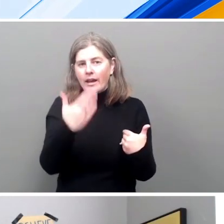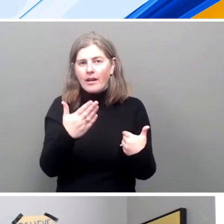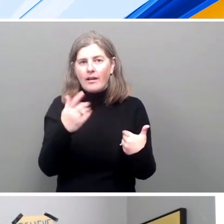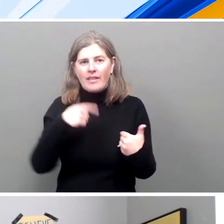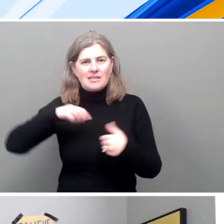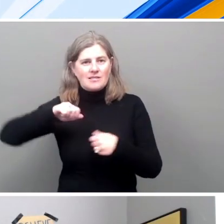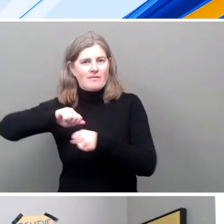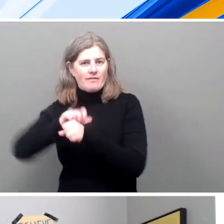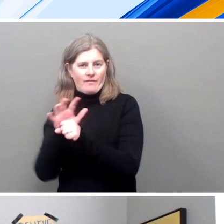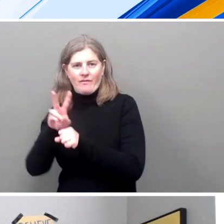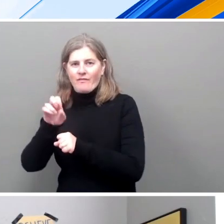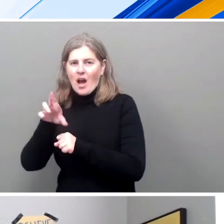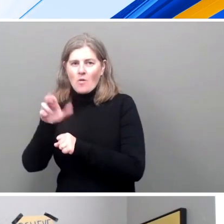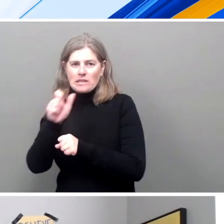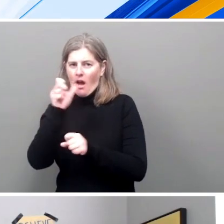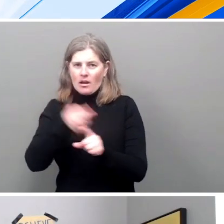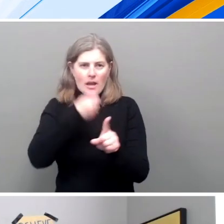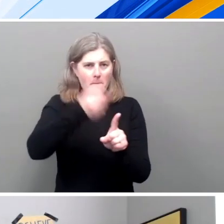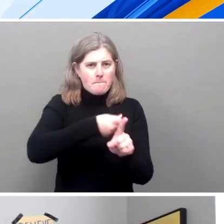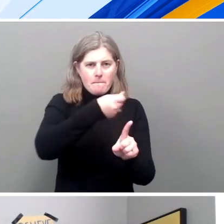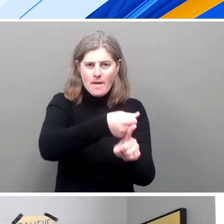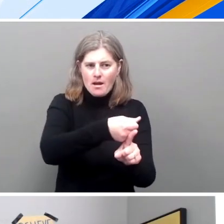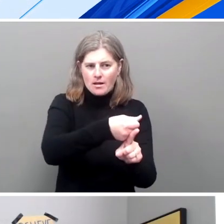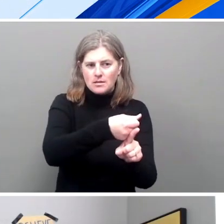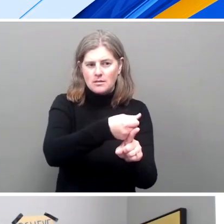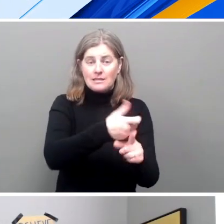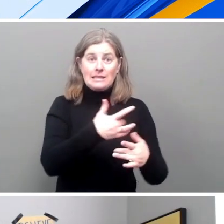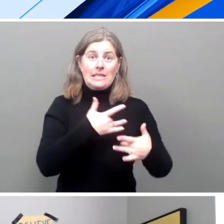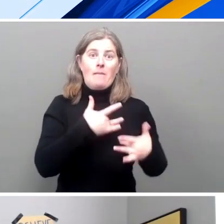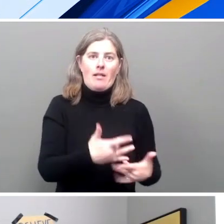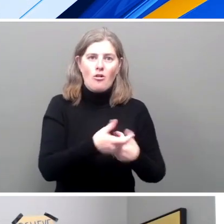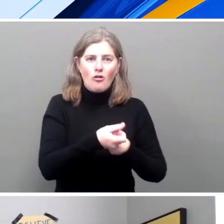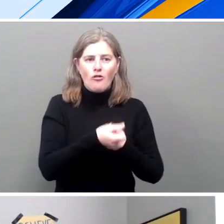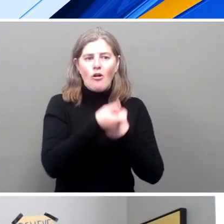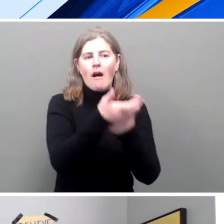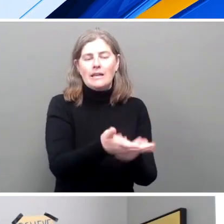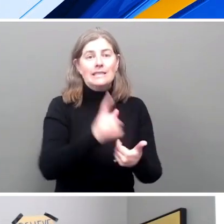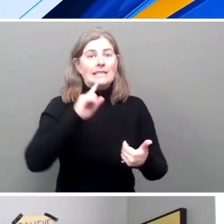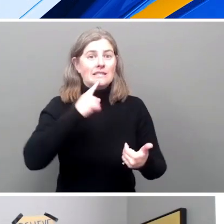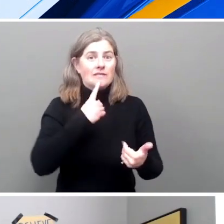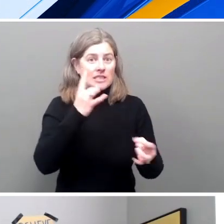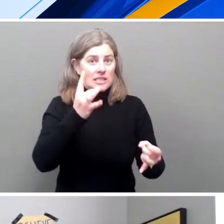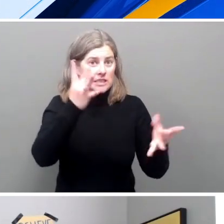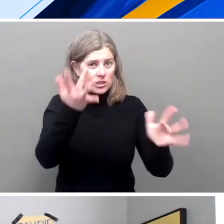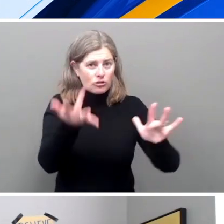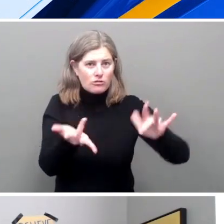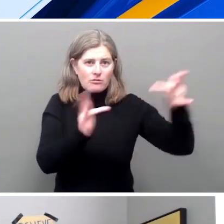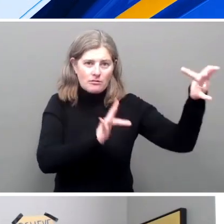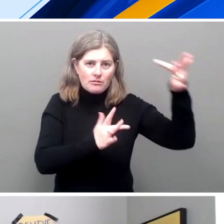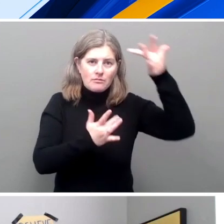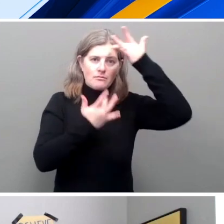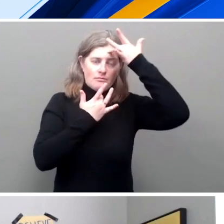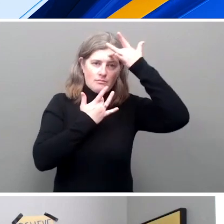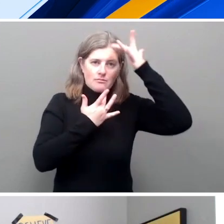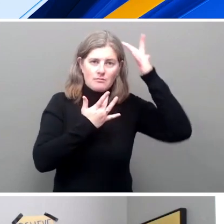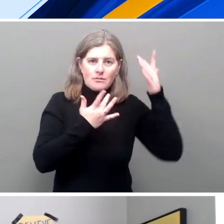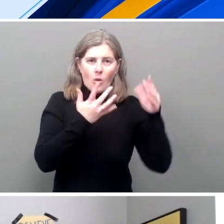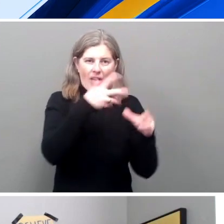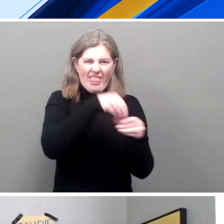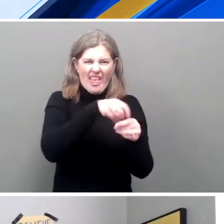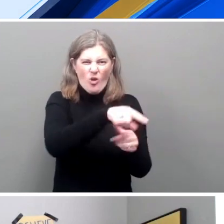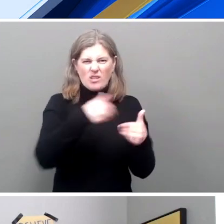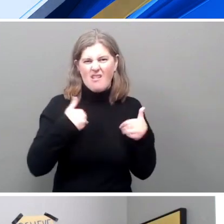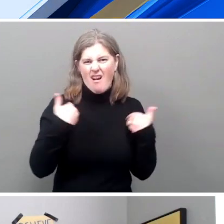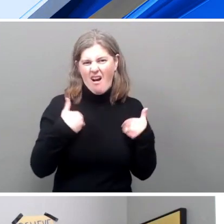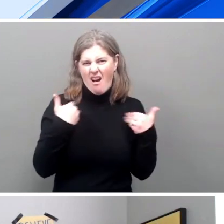virus does not typically cause severe illness and death in those younger